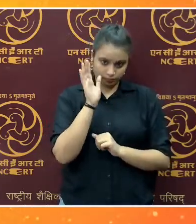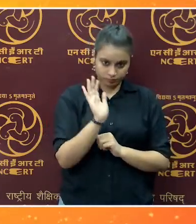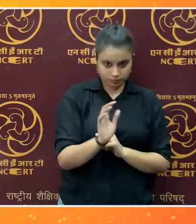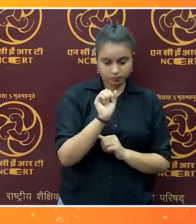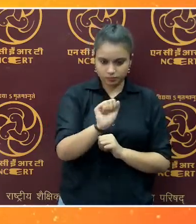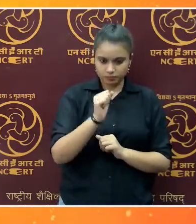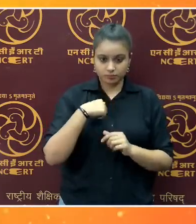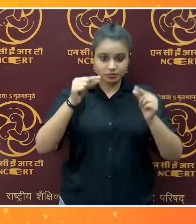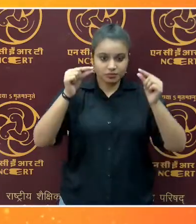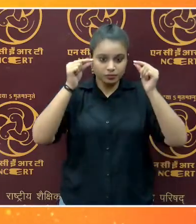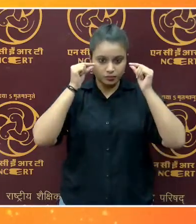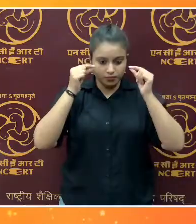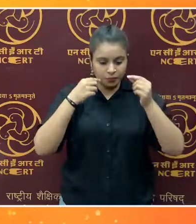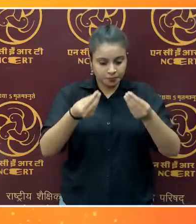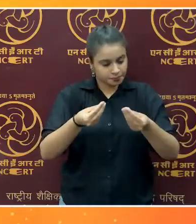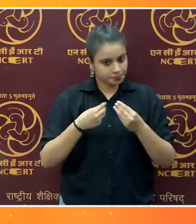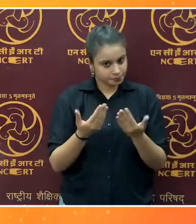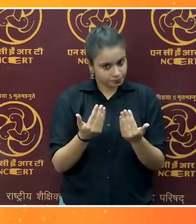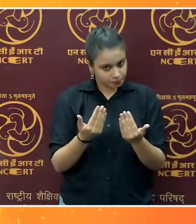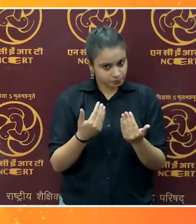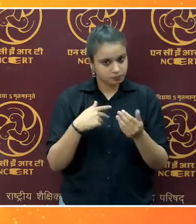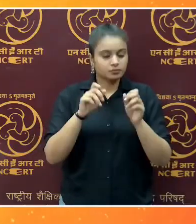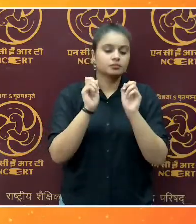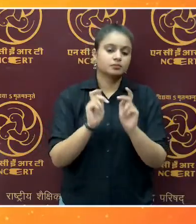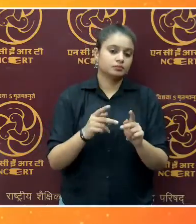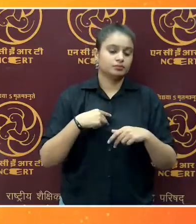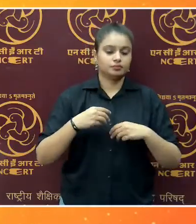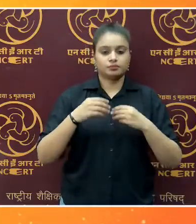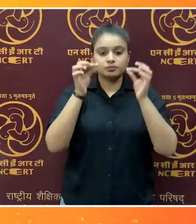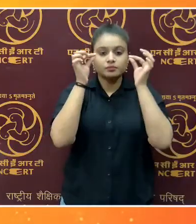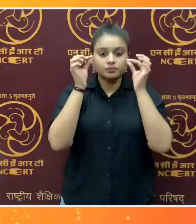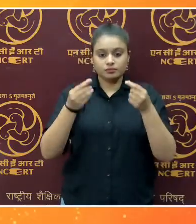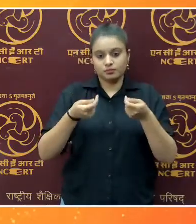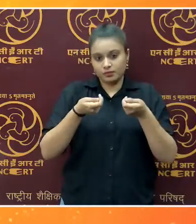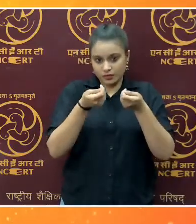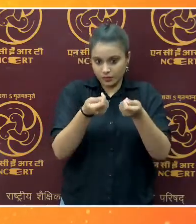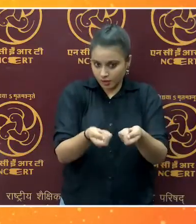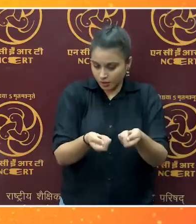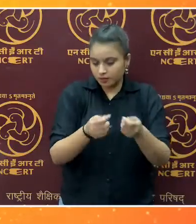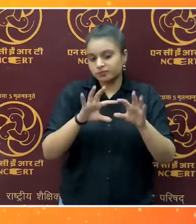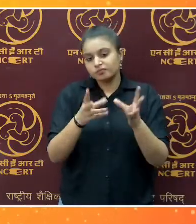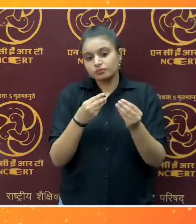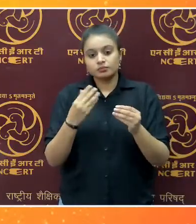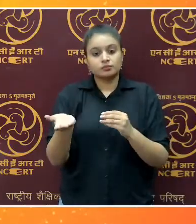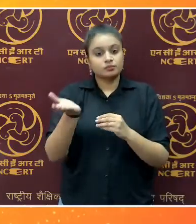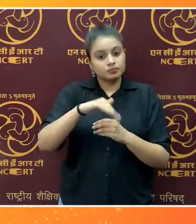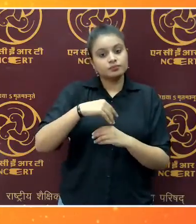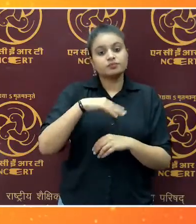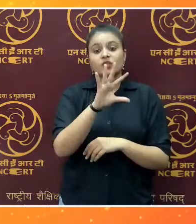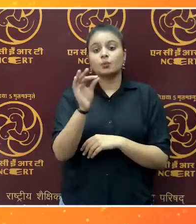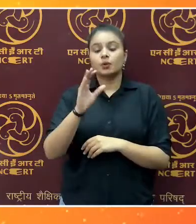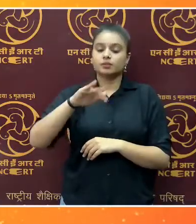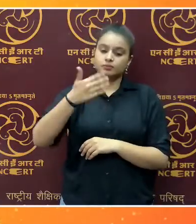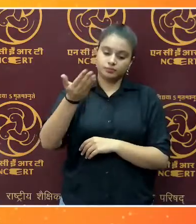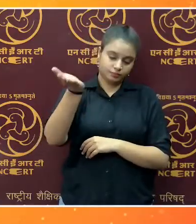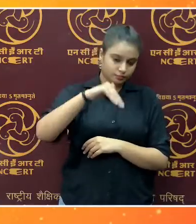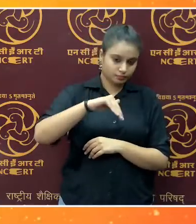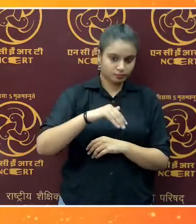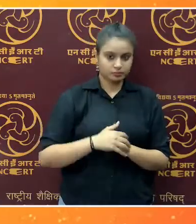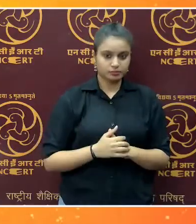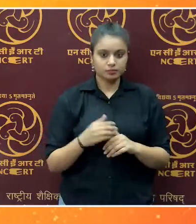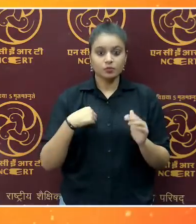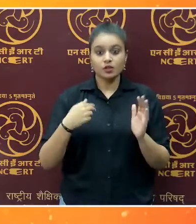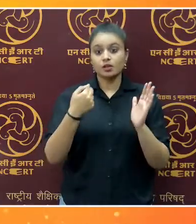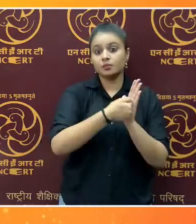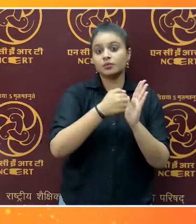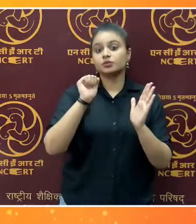you give me glasses? So Dr. Dolittle said, yeah, sure, I can give you glasses, and come after a week. And the horse also